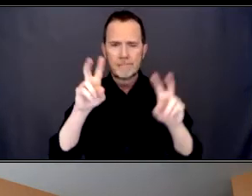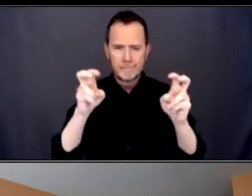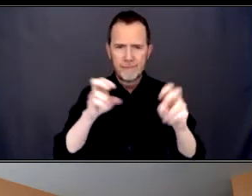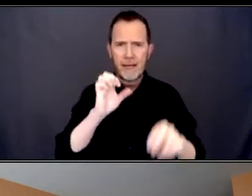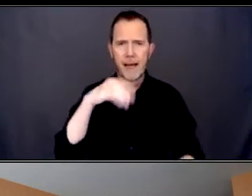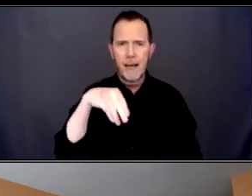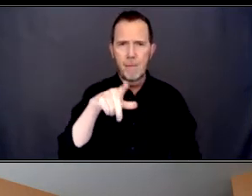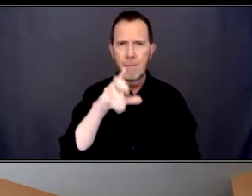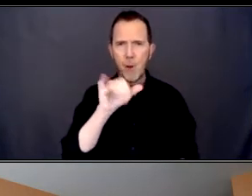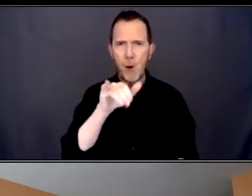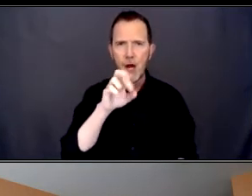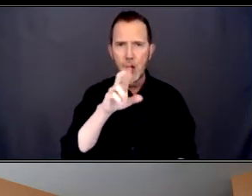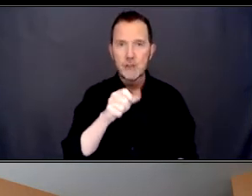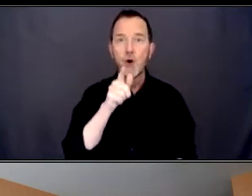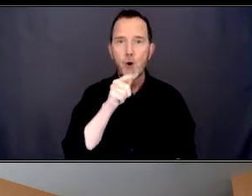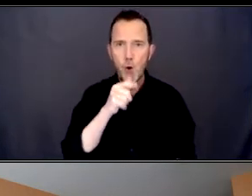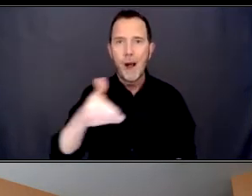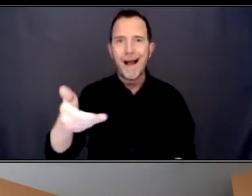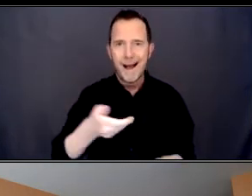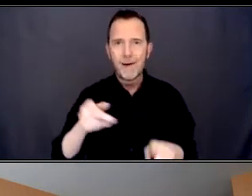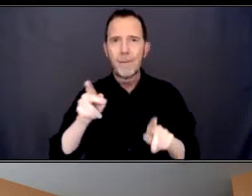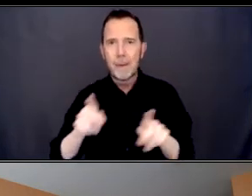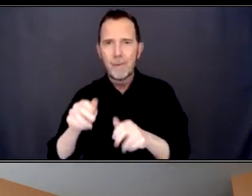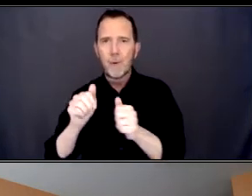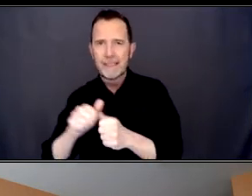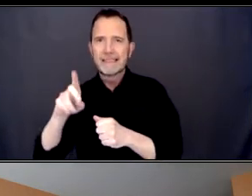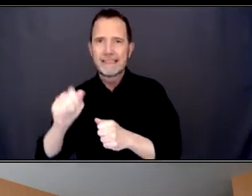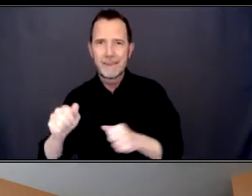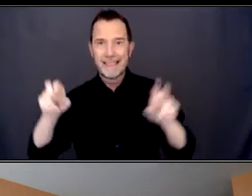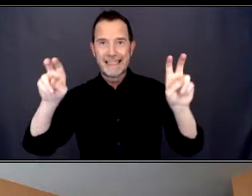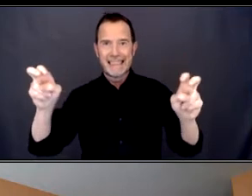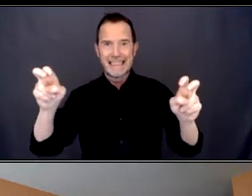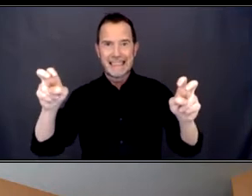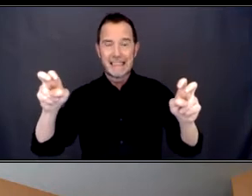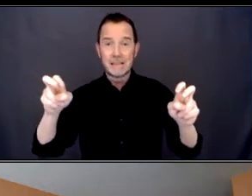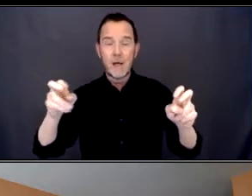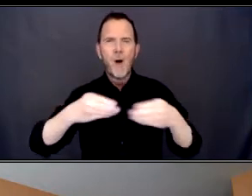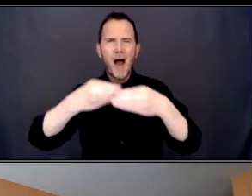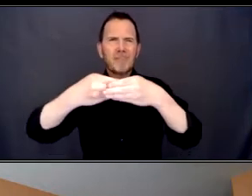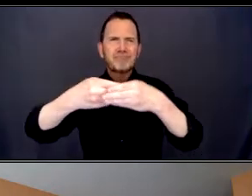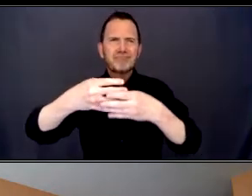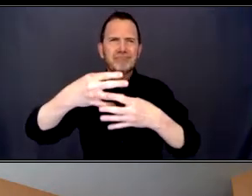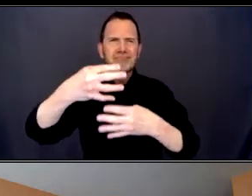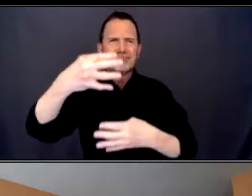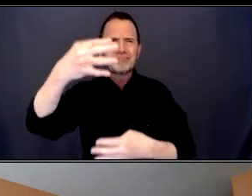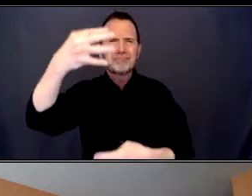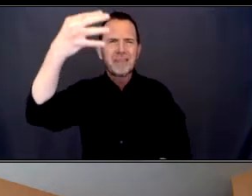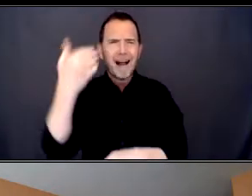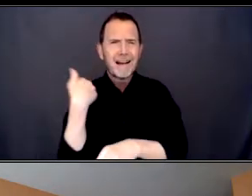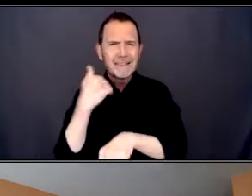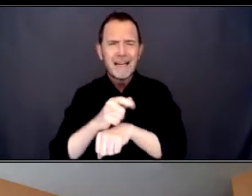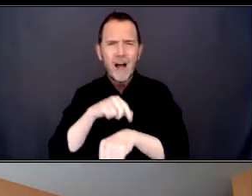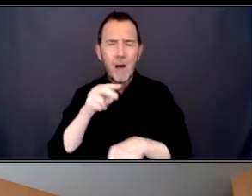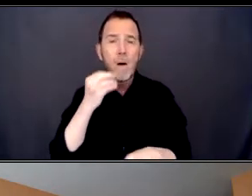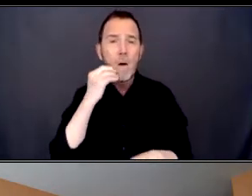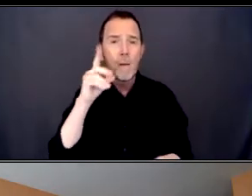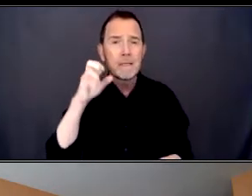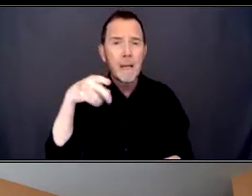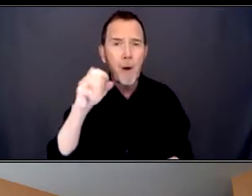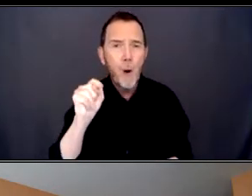people with disabilities, there's a large list. I went just last night. There are a large list of employers, Home Depot and several